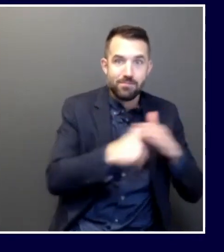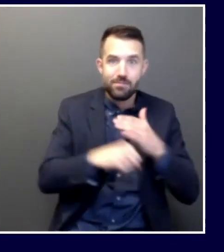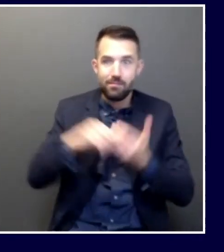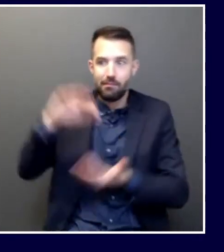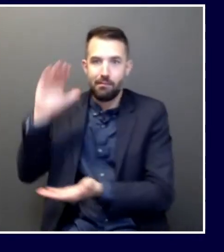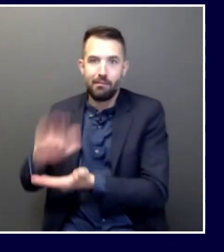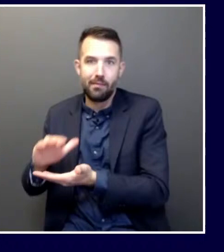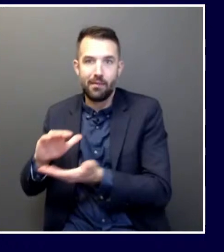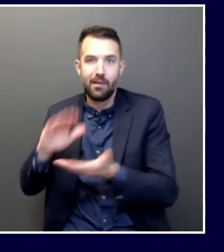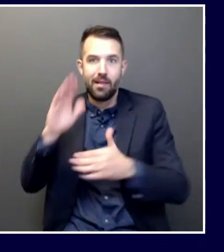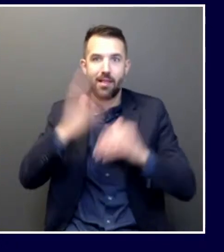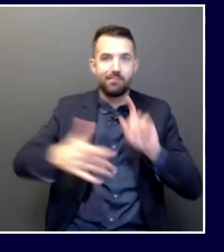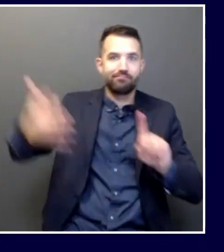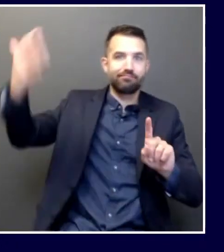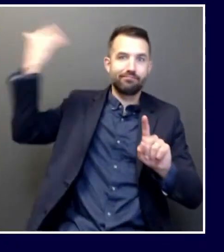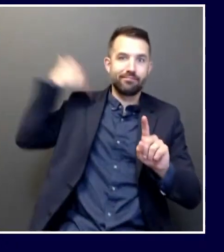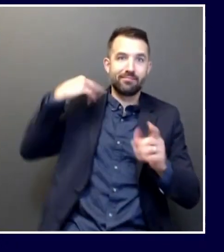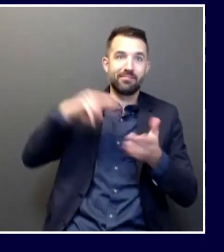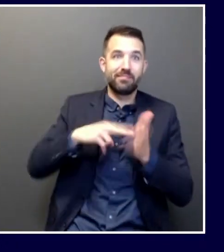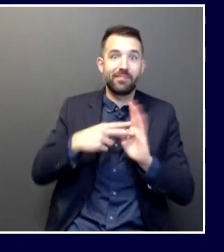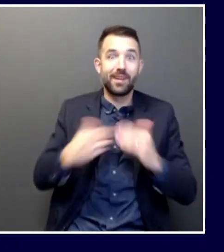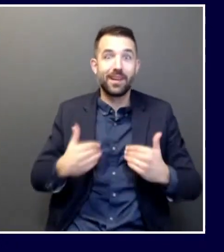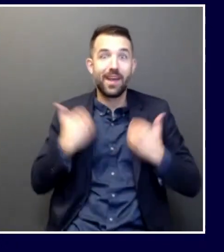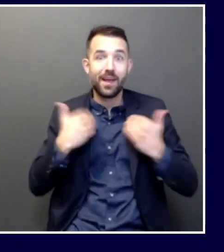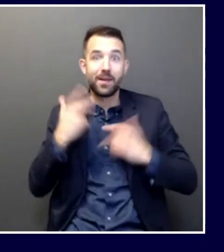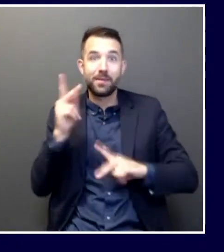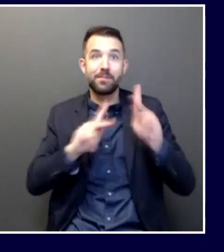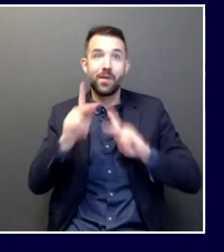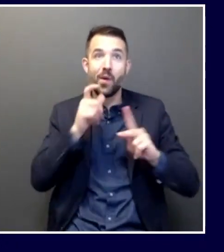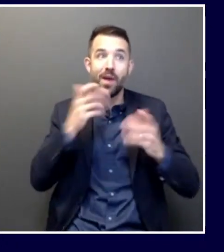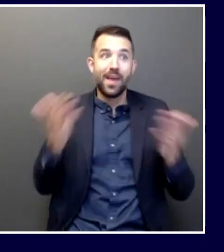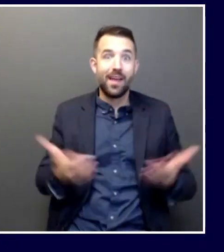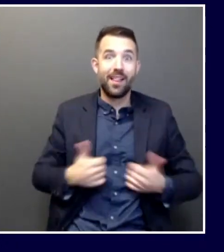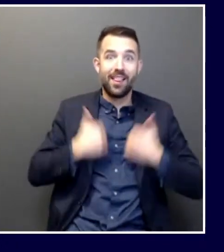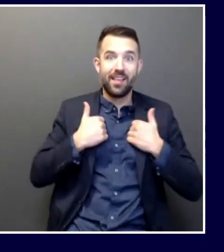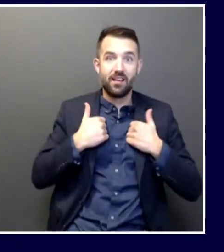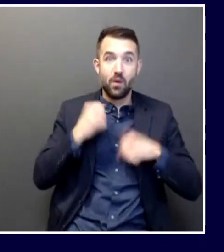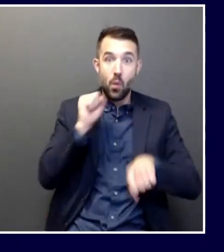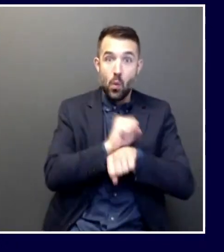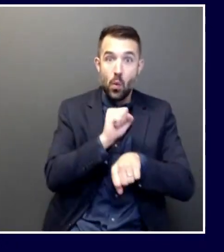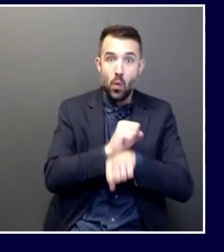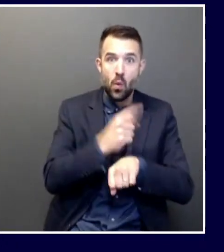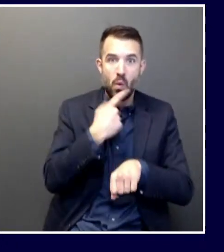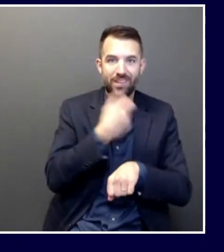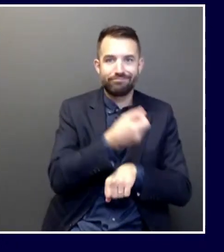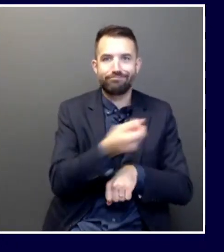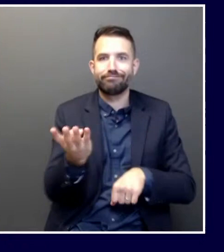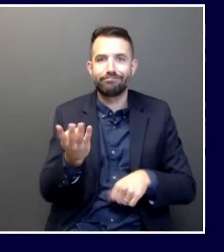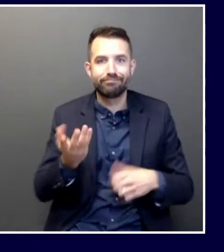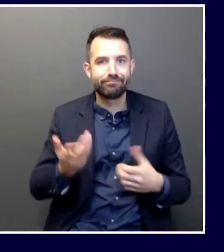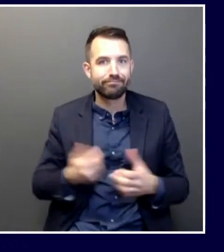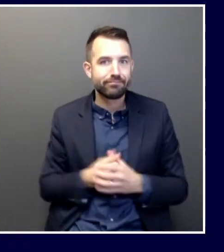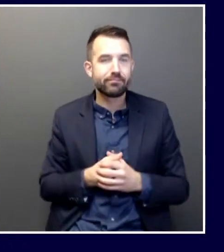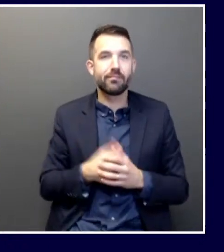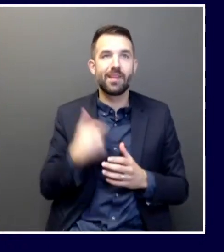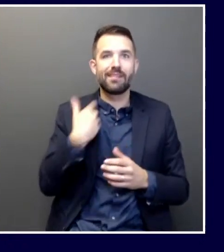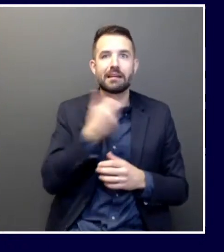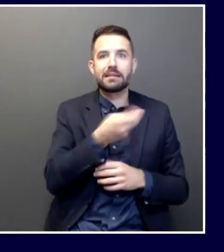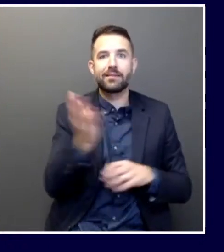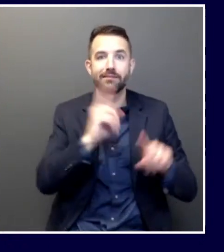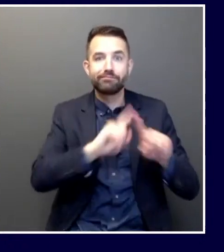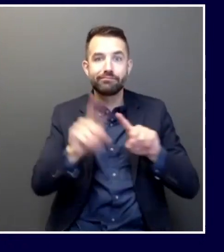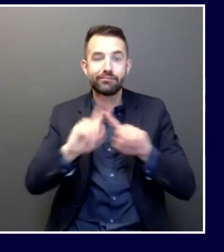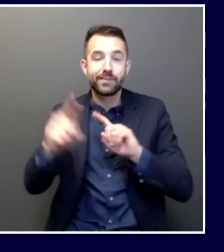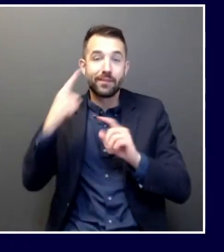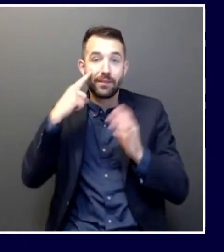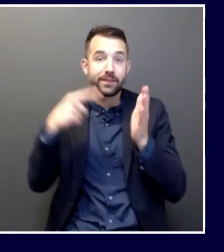so they can do those recruitment and retention benefits, we've been working on that across the healthcare spectrum, including group homes. That's on the horizon.